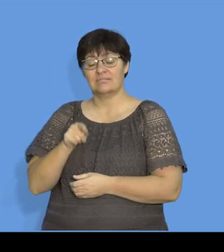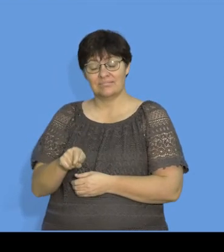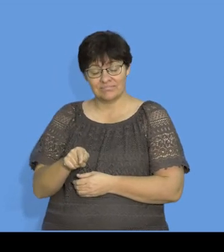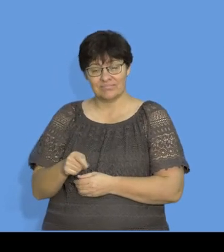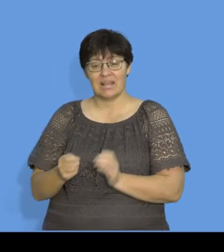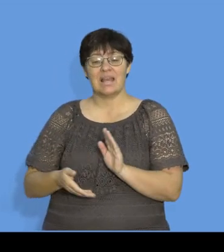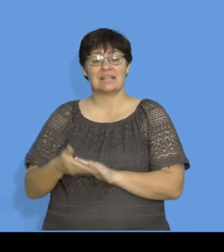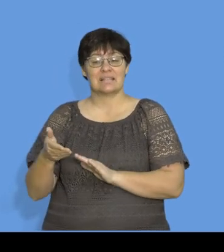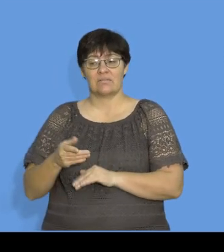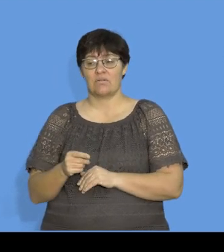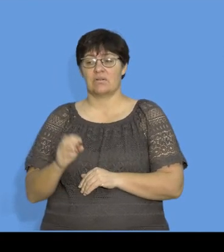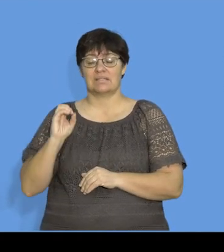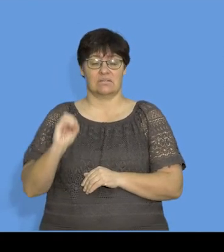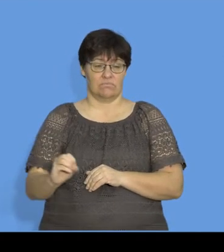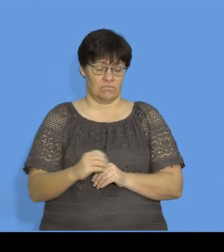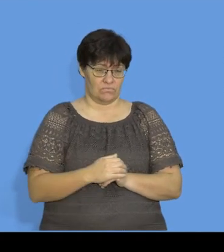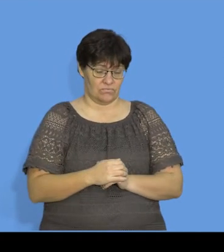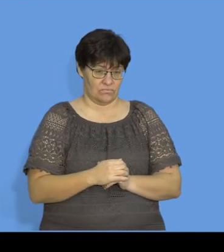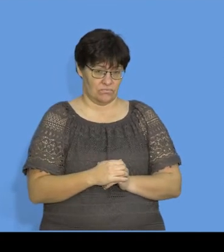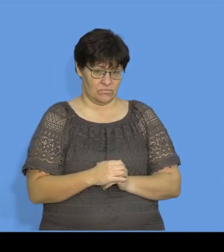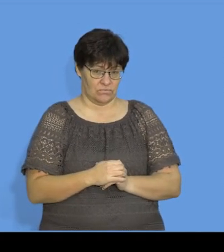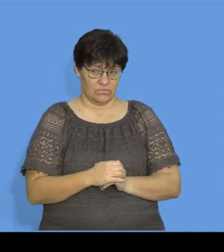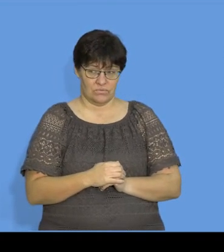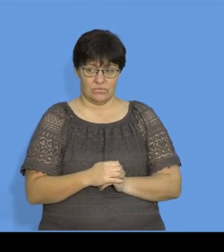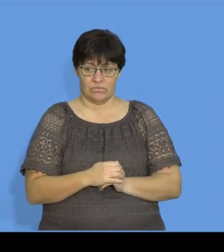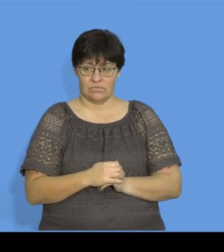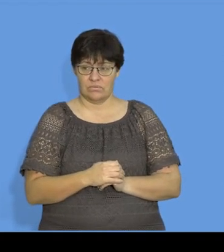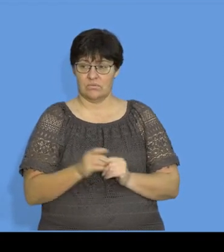this acceleration is 0.